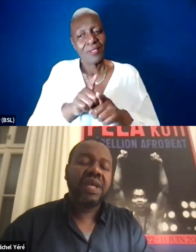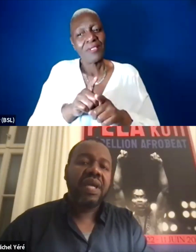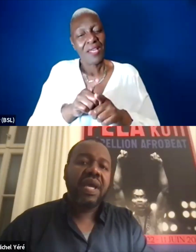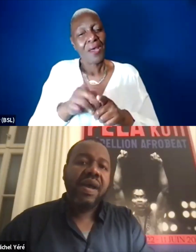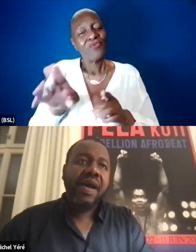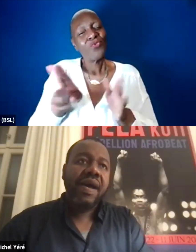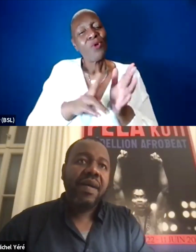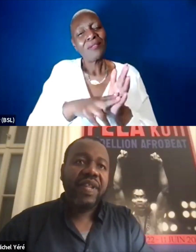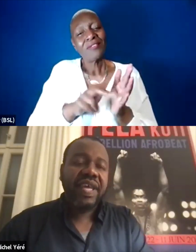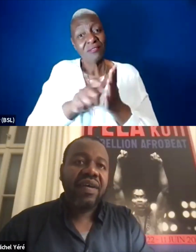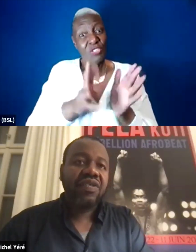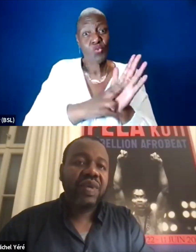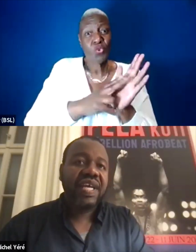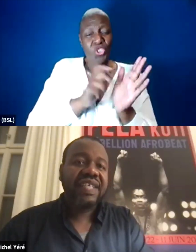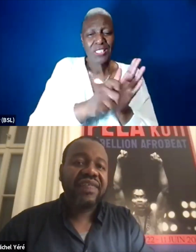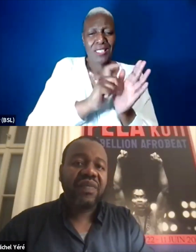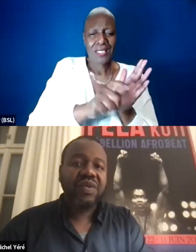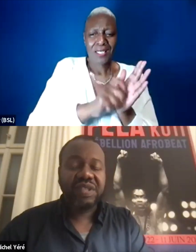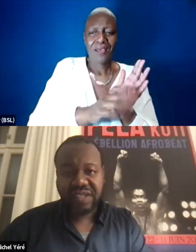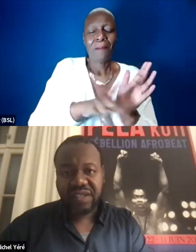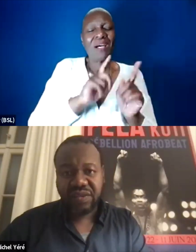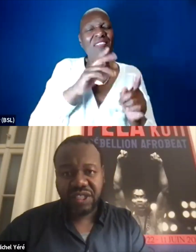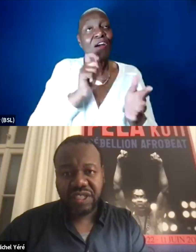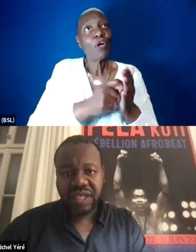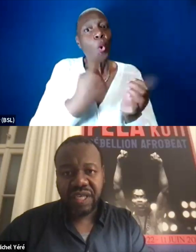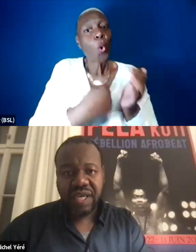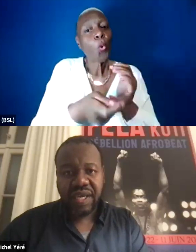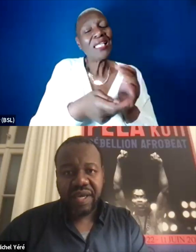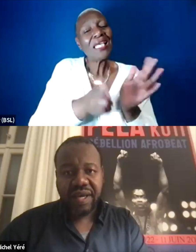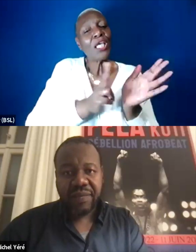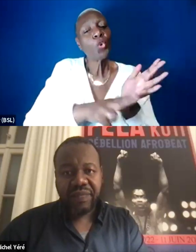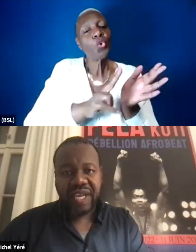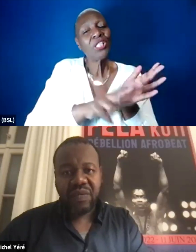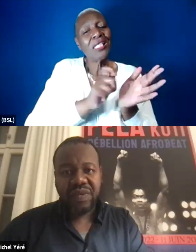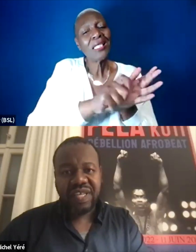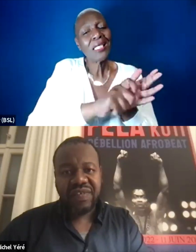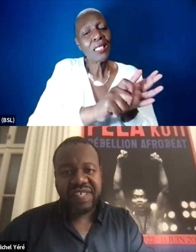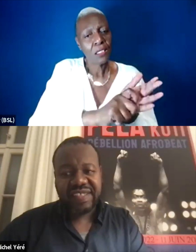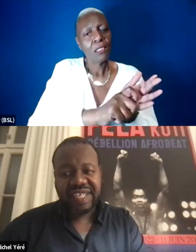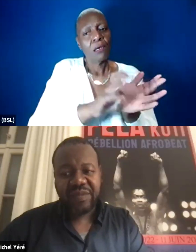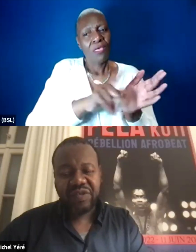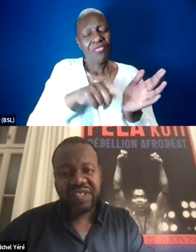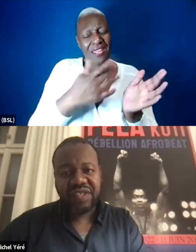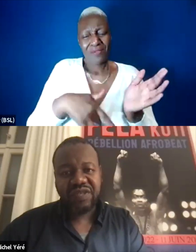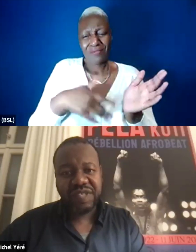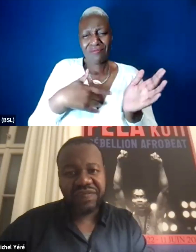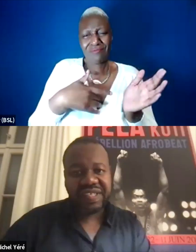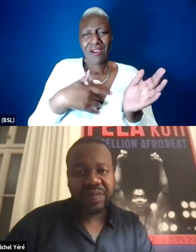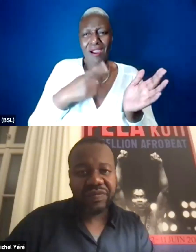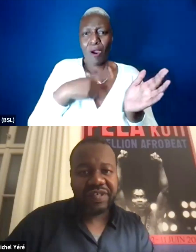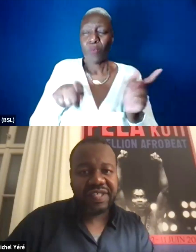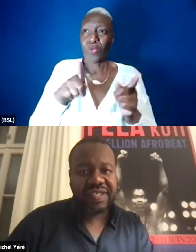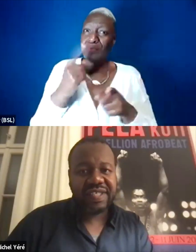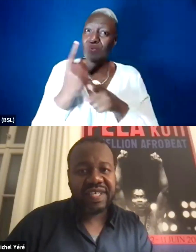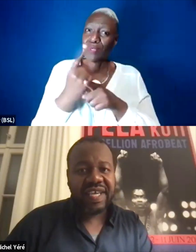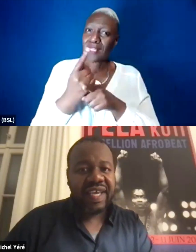in Nouchi. But then I also realized that if I wrote it just in Nouchi, I would give a sense that I'm addressing a specific